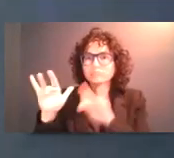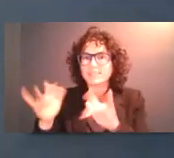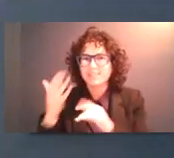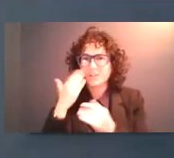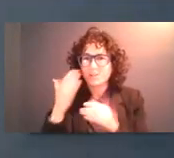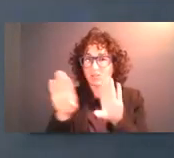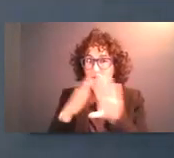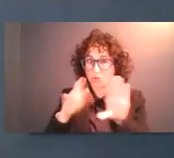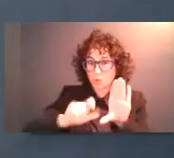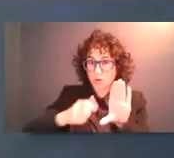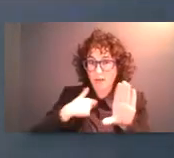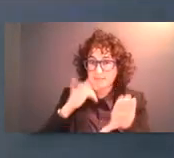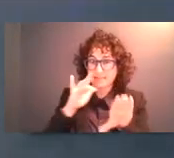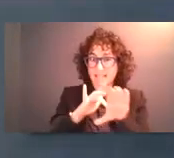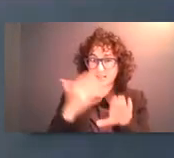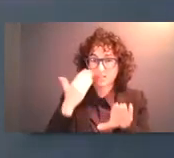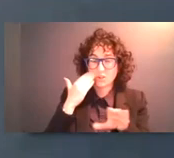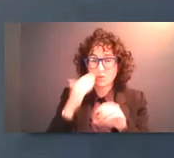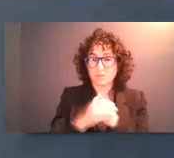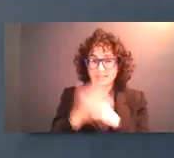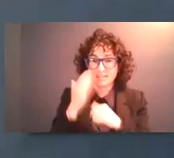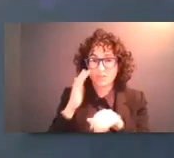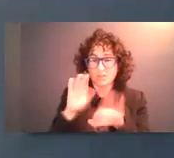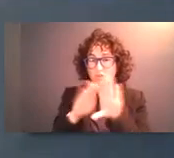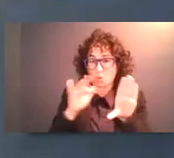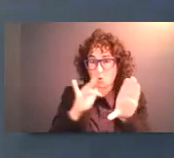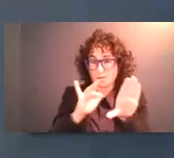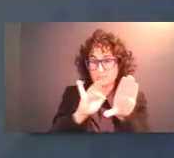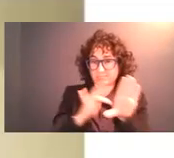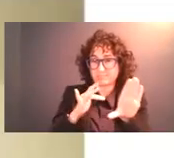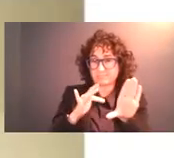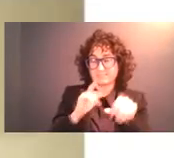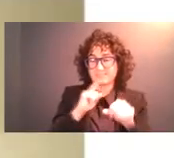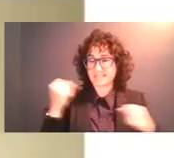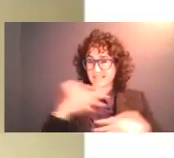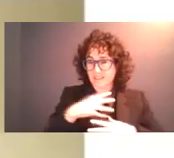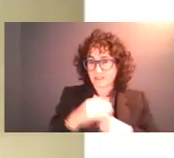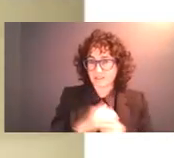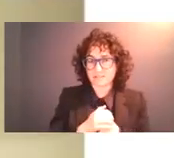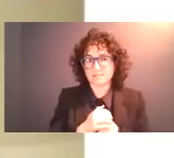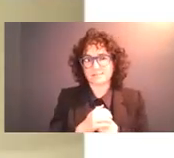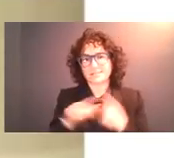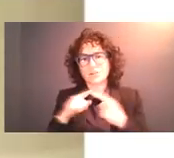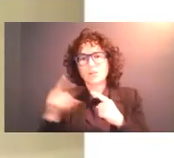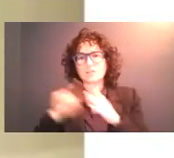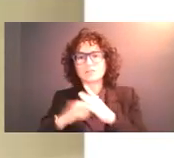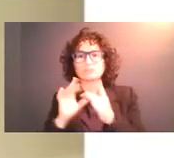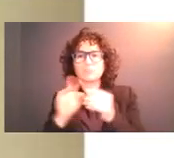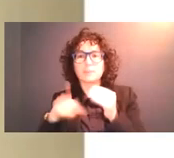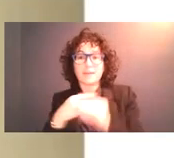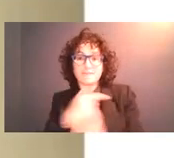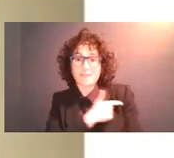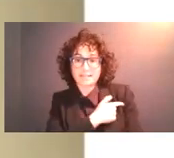we touch a day? How many door handles we touch a day? So it was scary. Once they started talking about vaccines, I